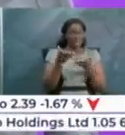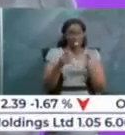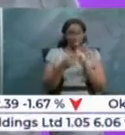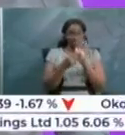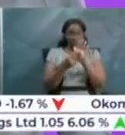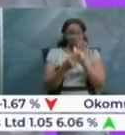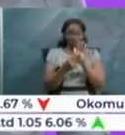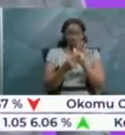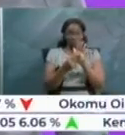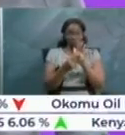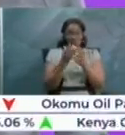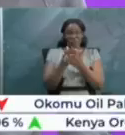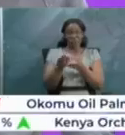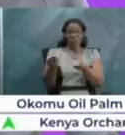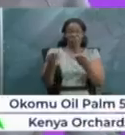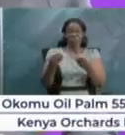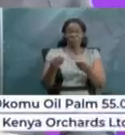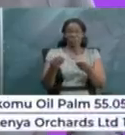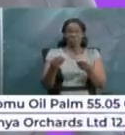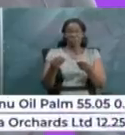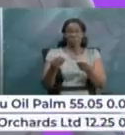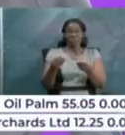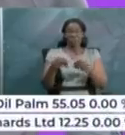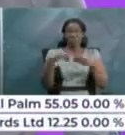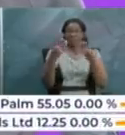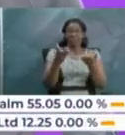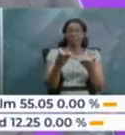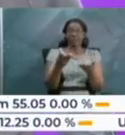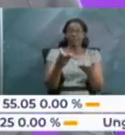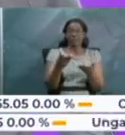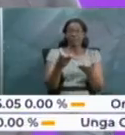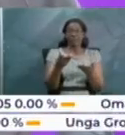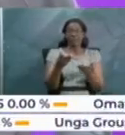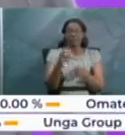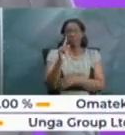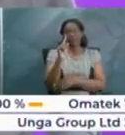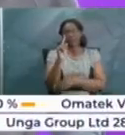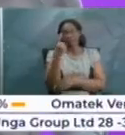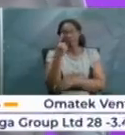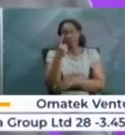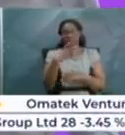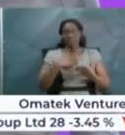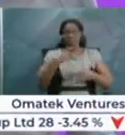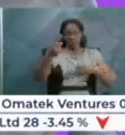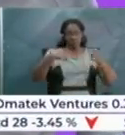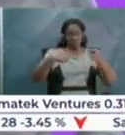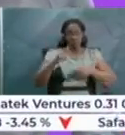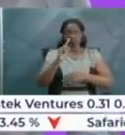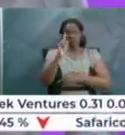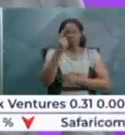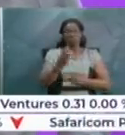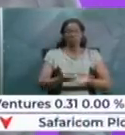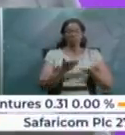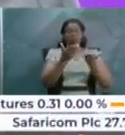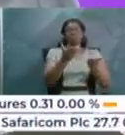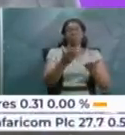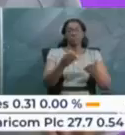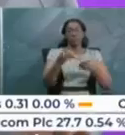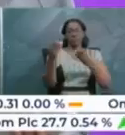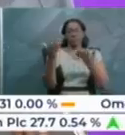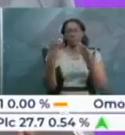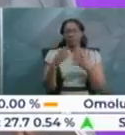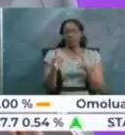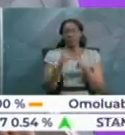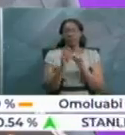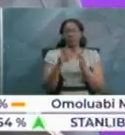show have actually been given out to what are they called? Fast responders. Yeah, first responders. And so if you're